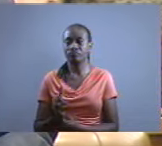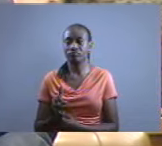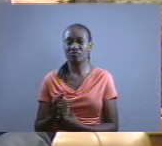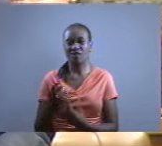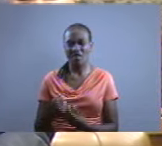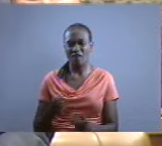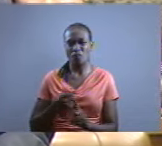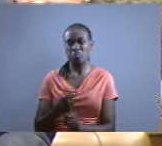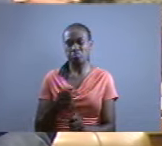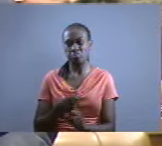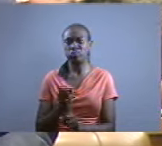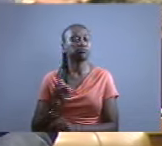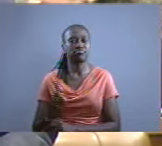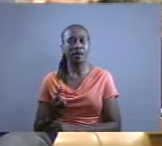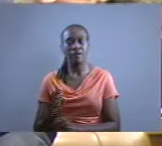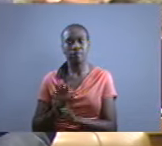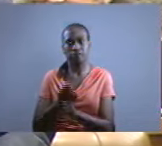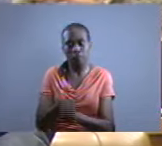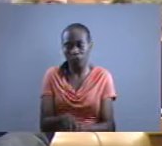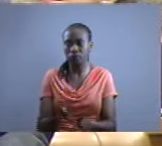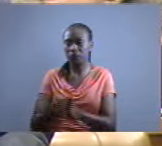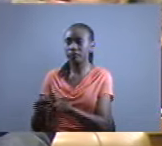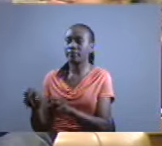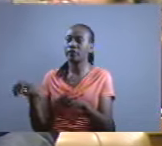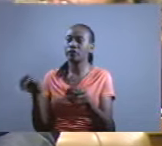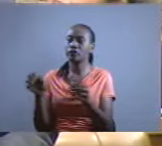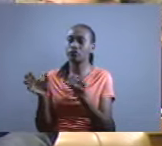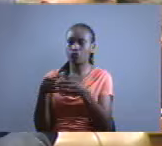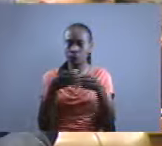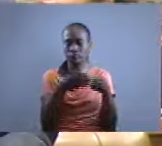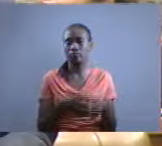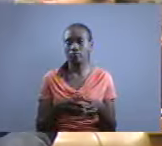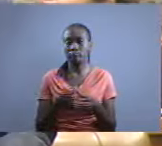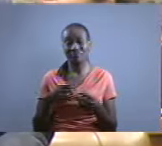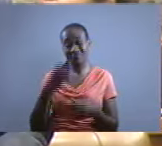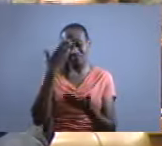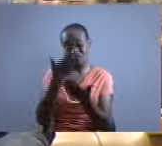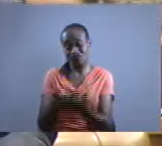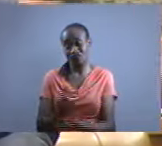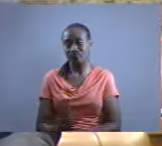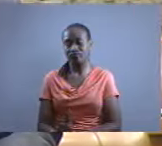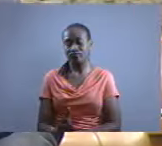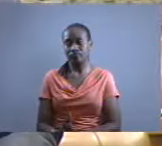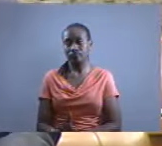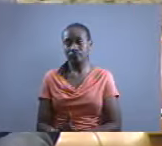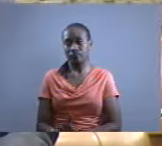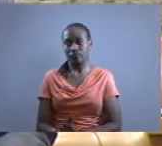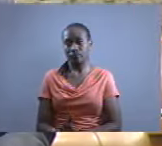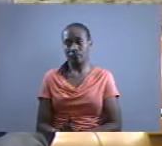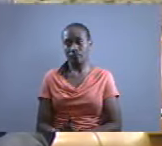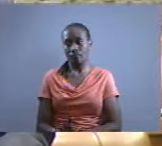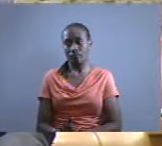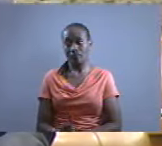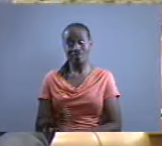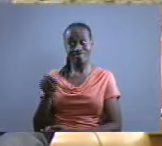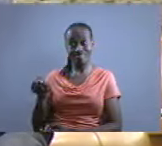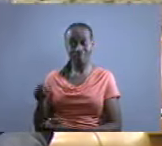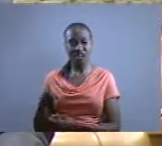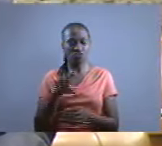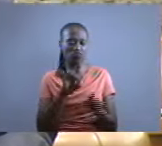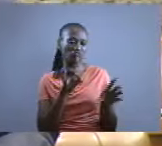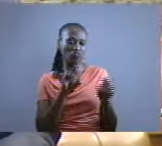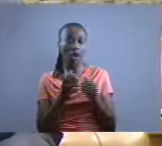kind by the Indian Cricket Board of Control. To suggest that they can choose who